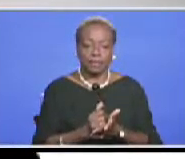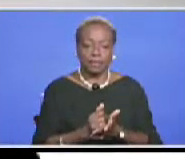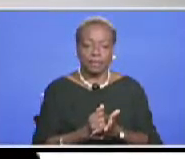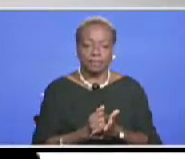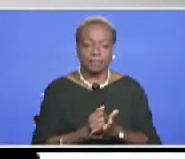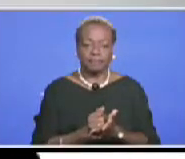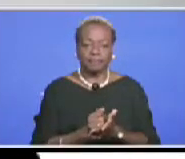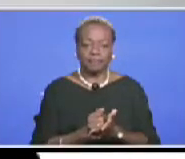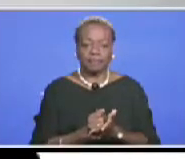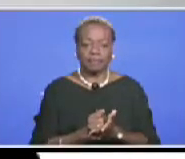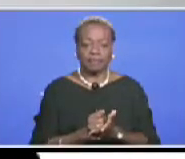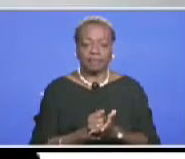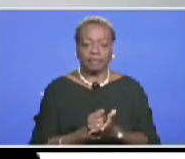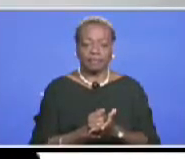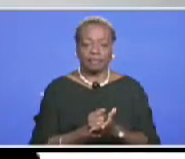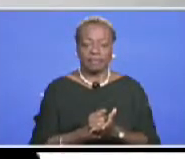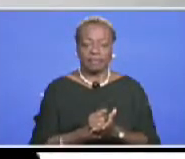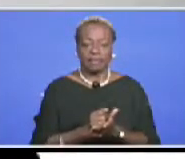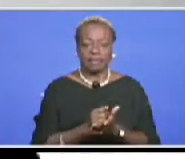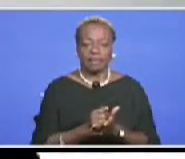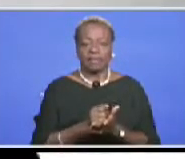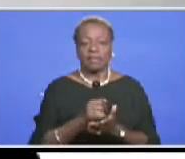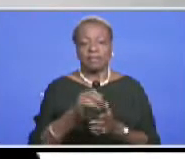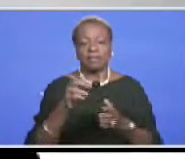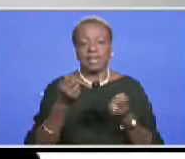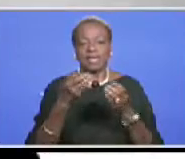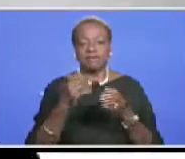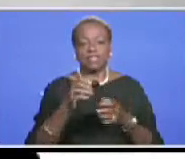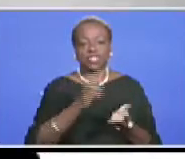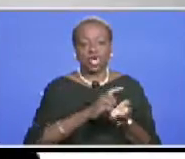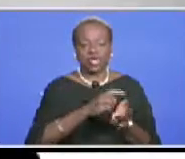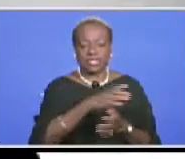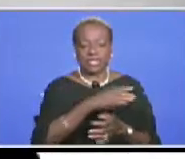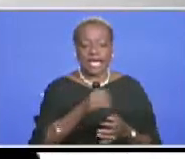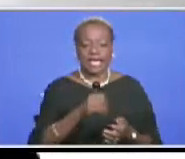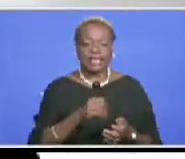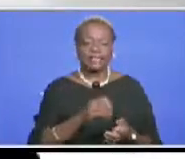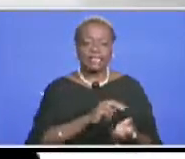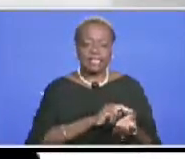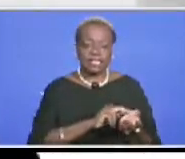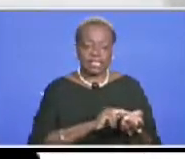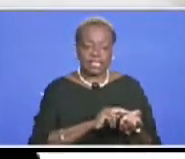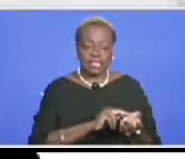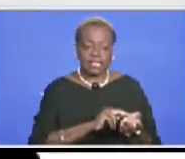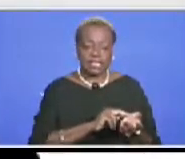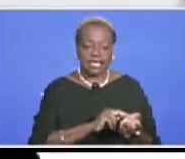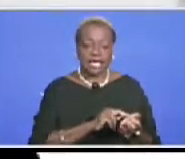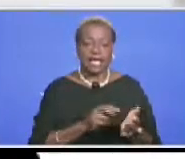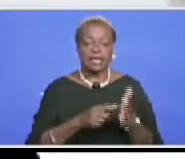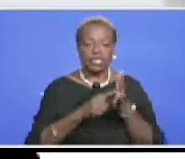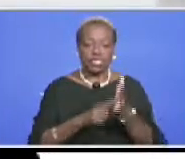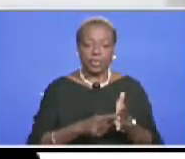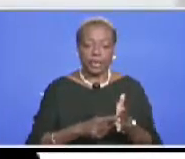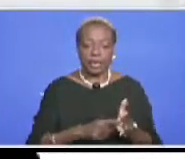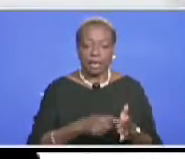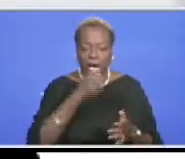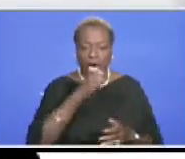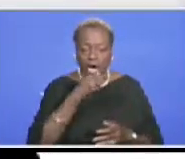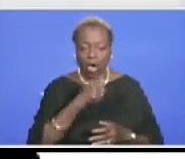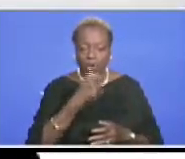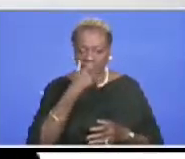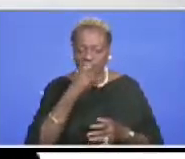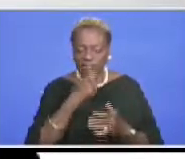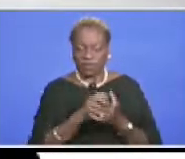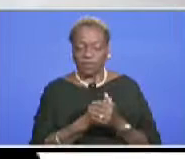Islands. Unfortunately, 30 of the doctors and nurses have shown symptoms of cold and flu and have been isolated, and the hospital has